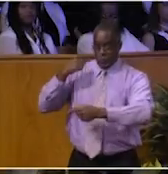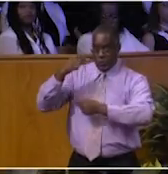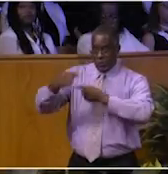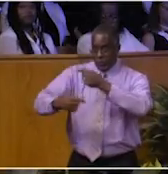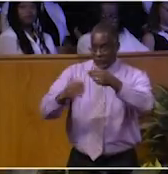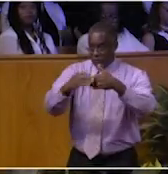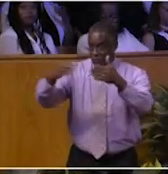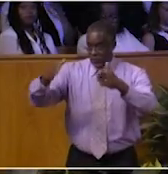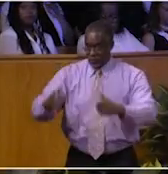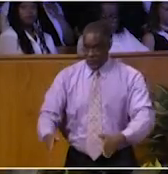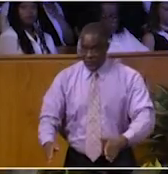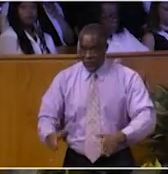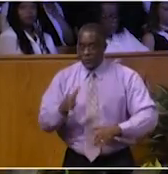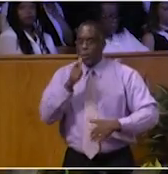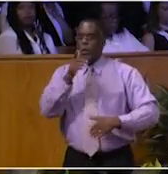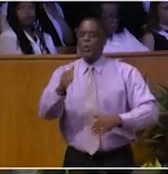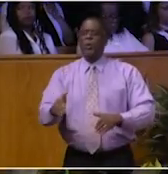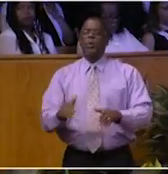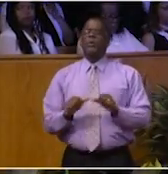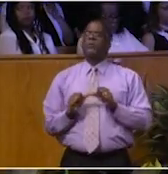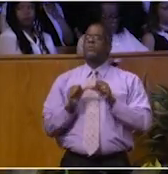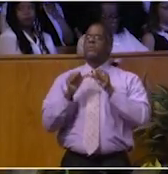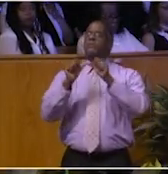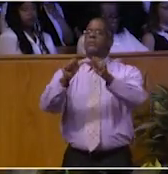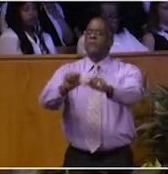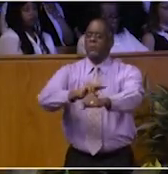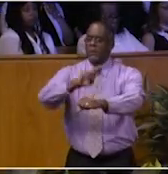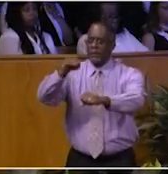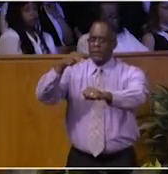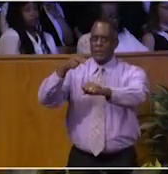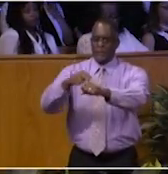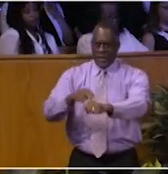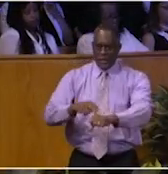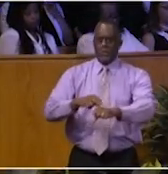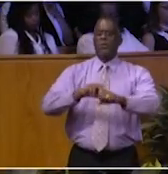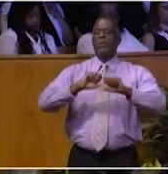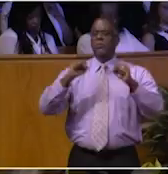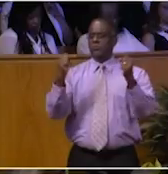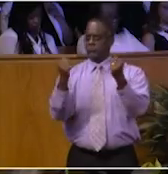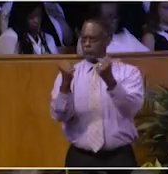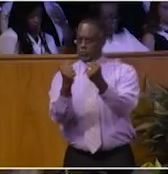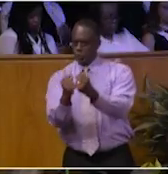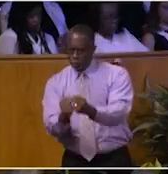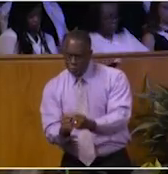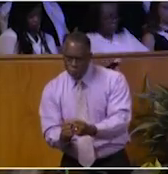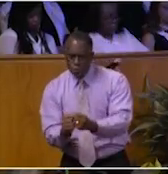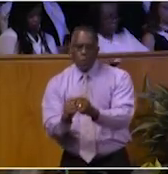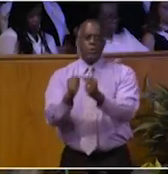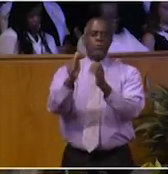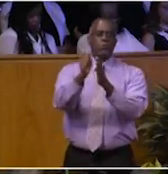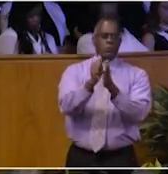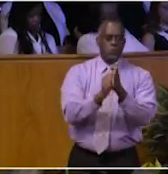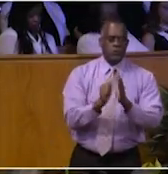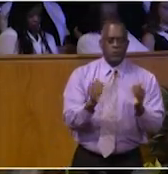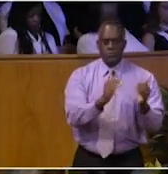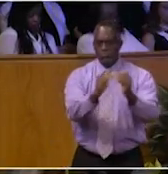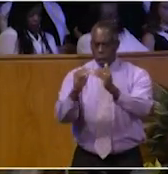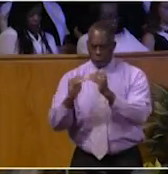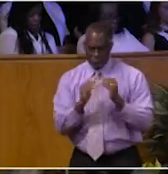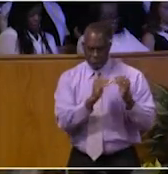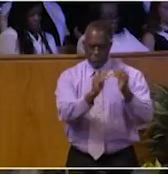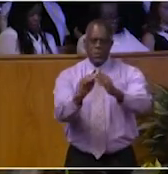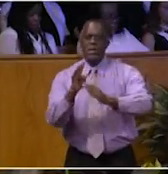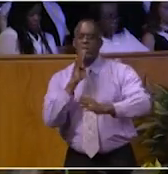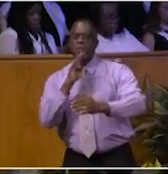Joshuas who will advance a national social justice agenda that speaks truth to power.